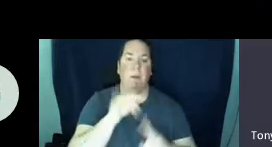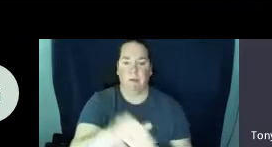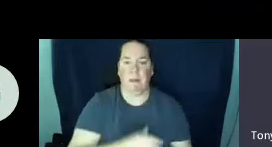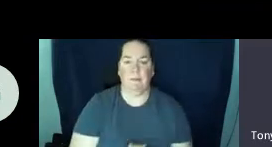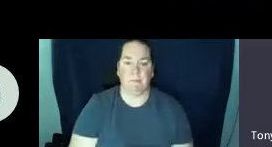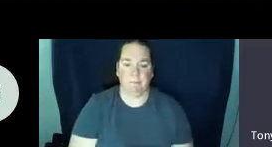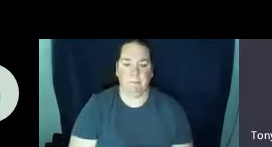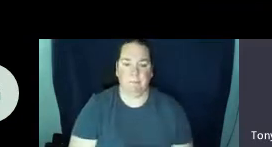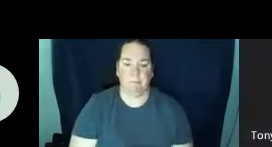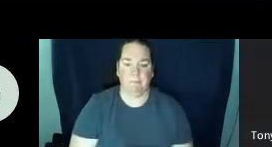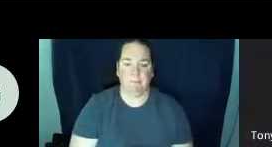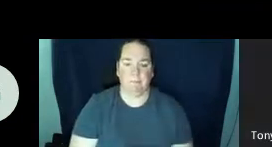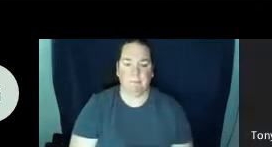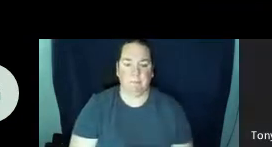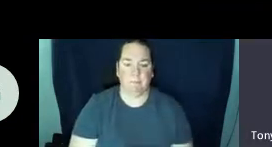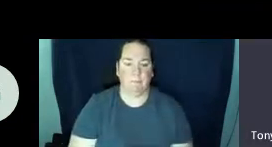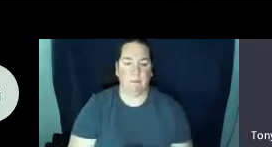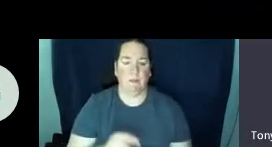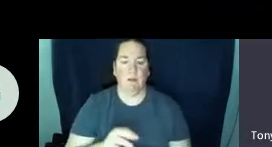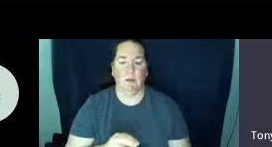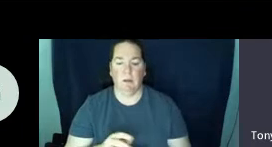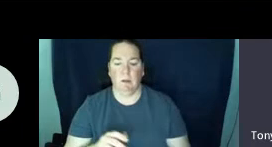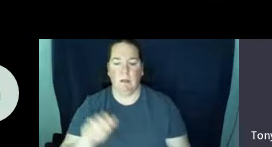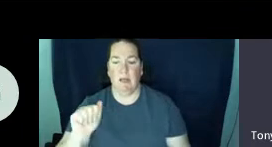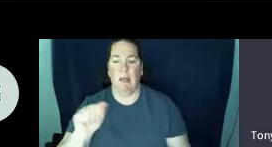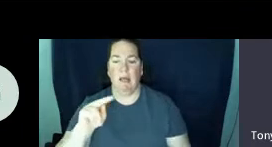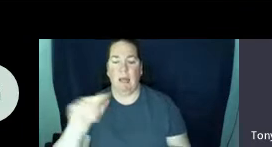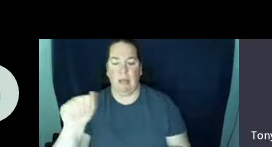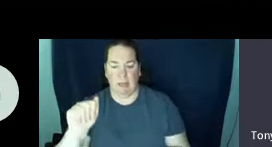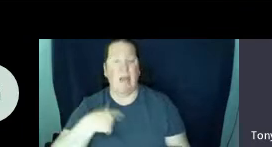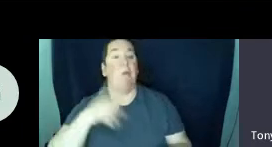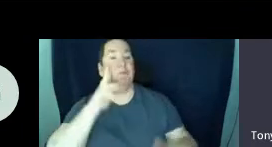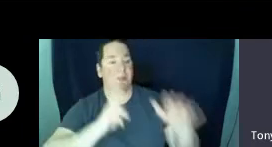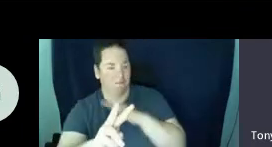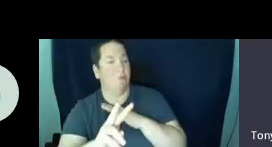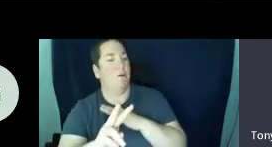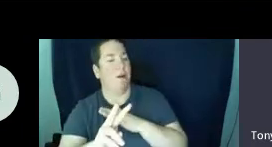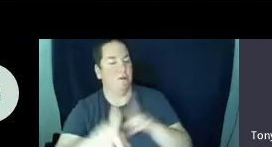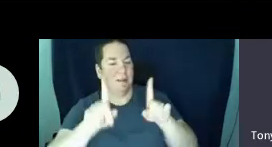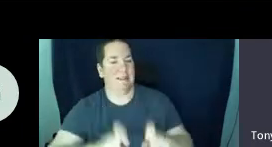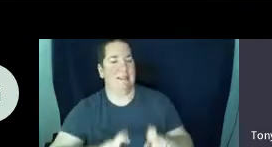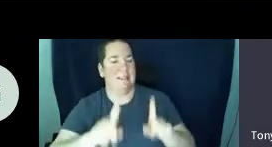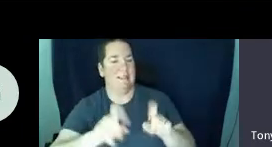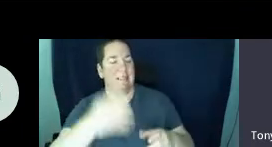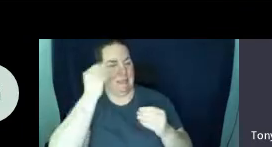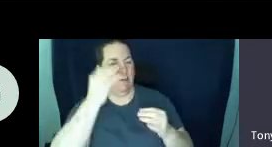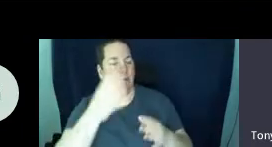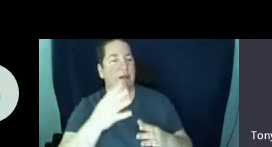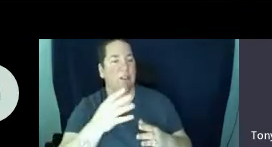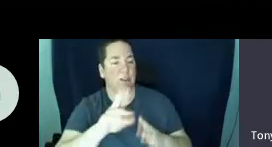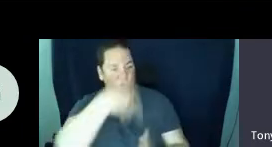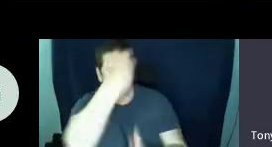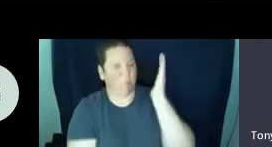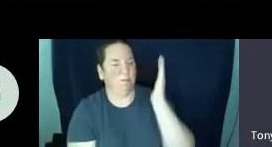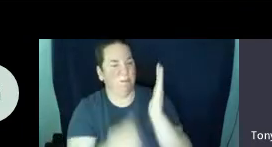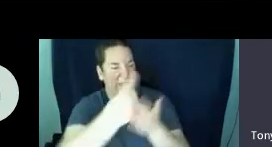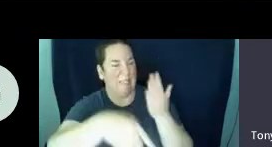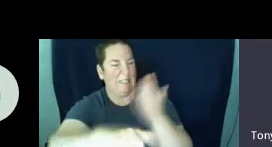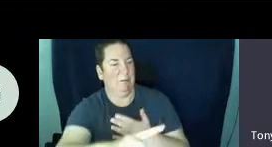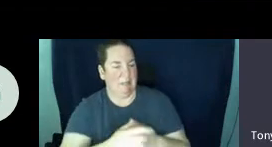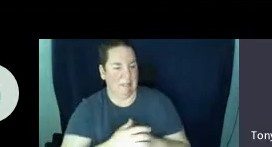Yeah, thanks, Joe, for the question. I'm looking forward to our testing information session to dive into that